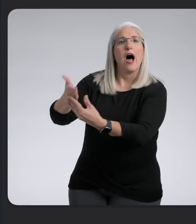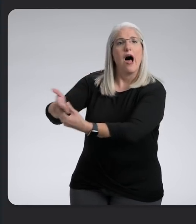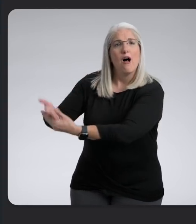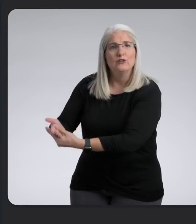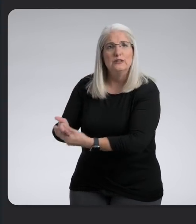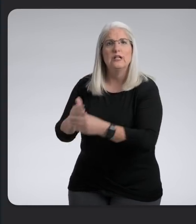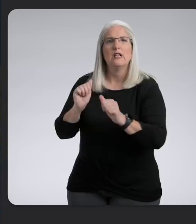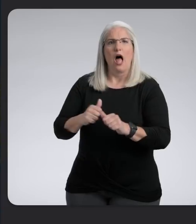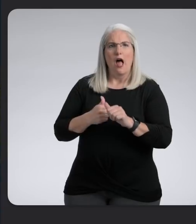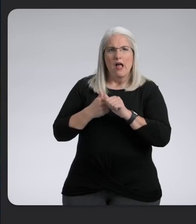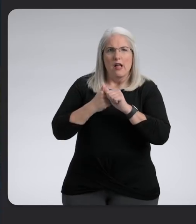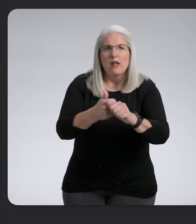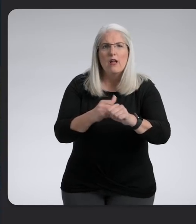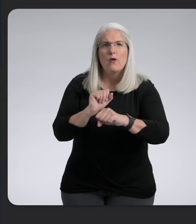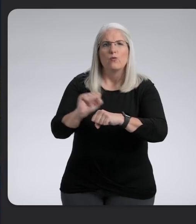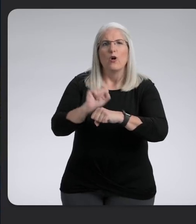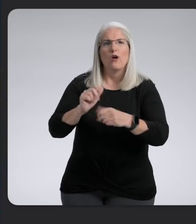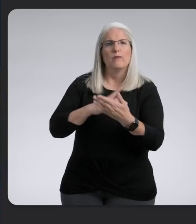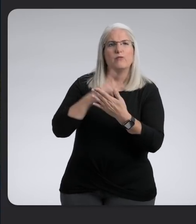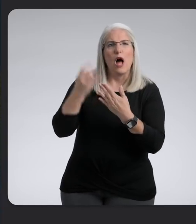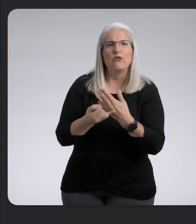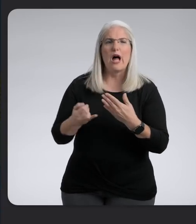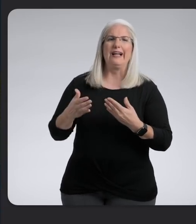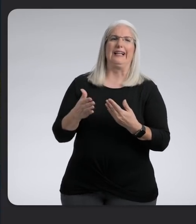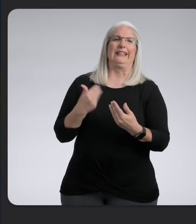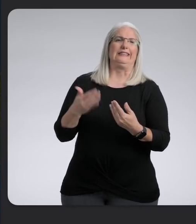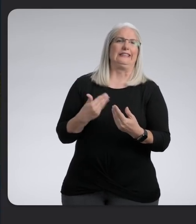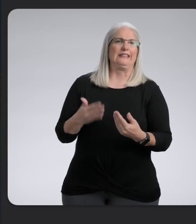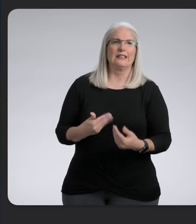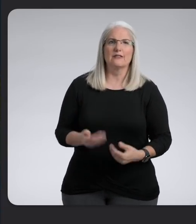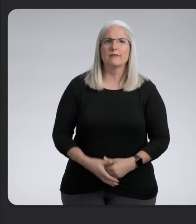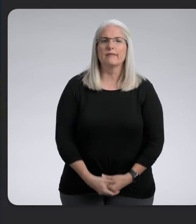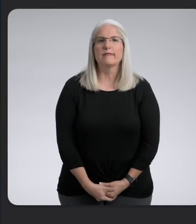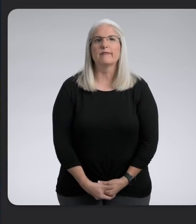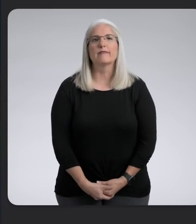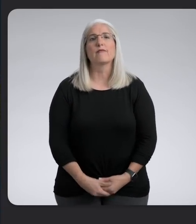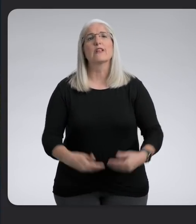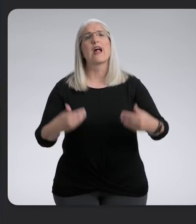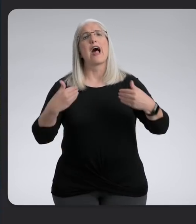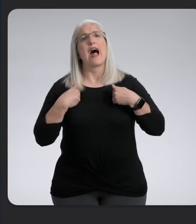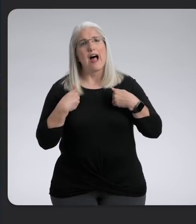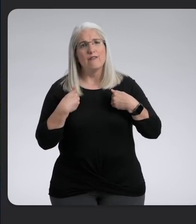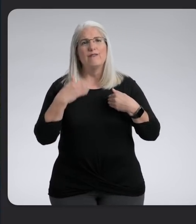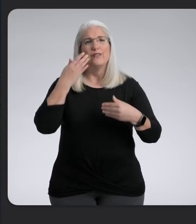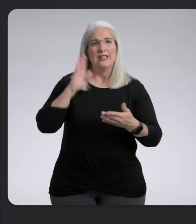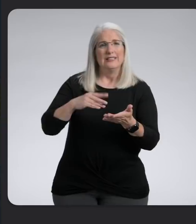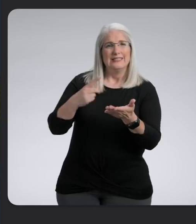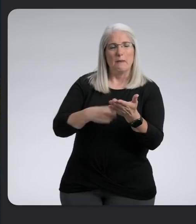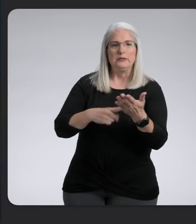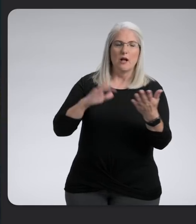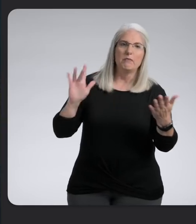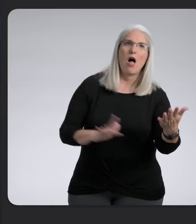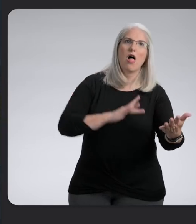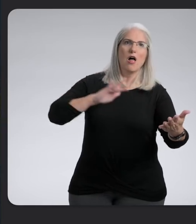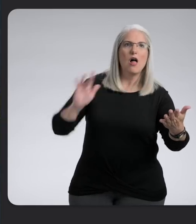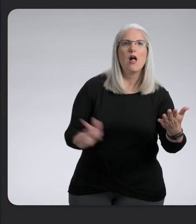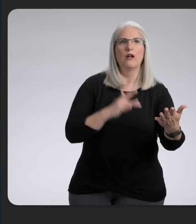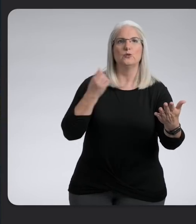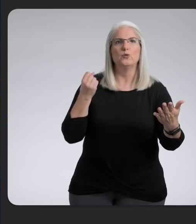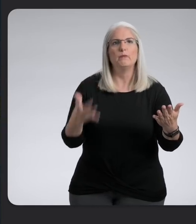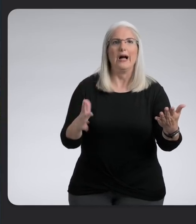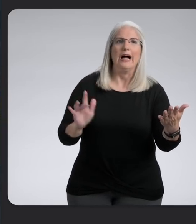work projects. Now with Pages full of these great widgets, some of my less frequently used apps have gotten pushed to later